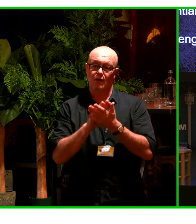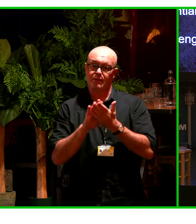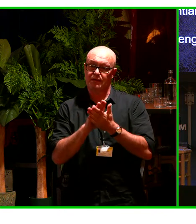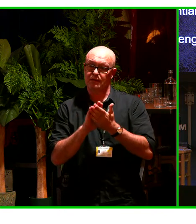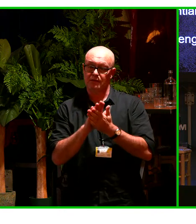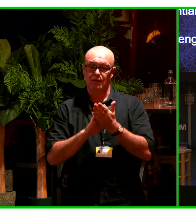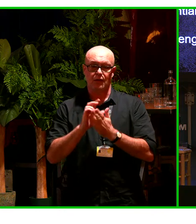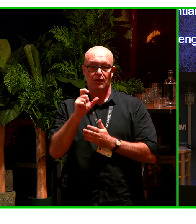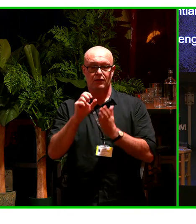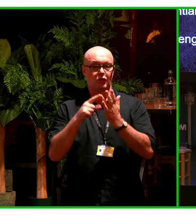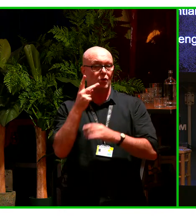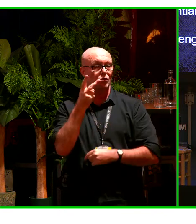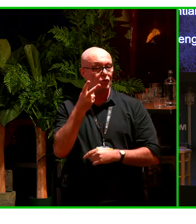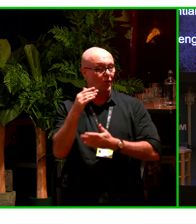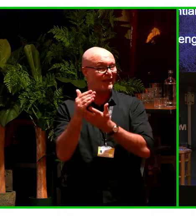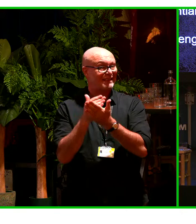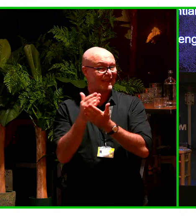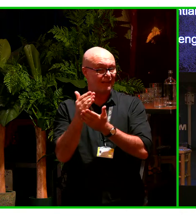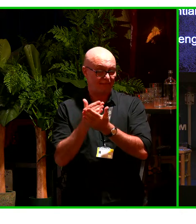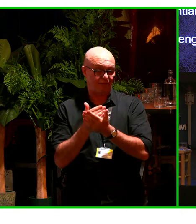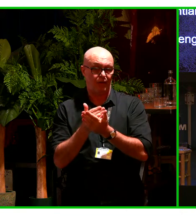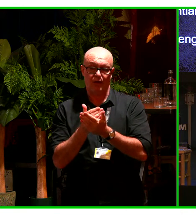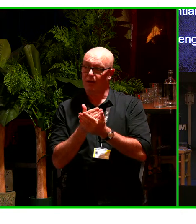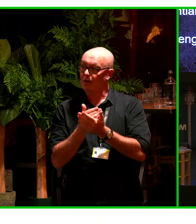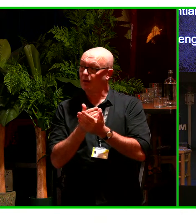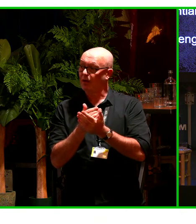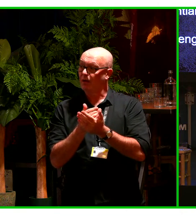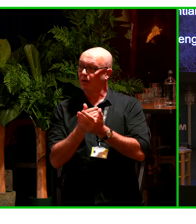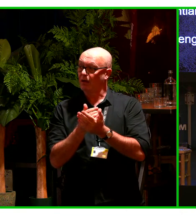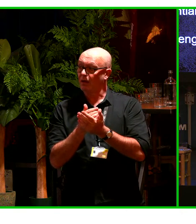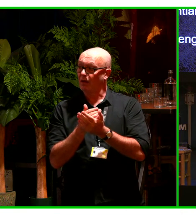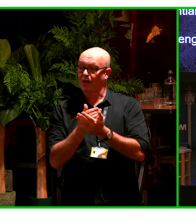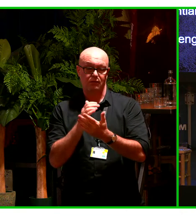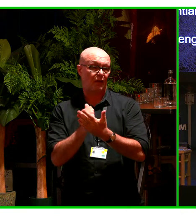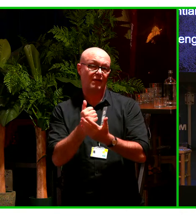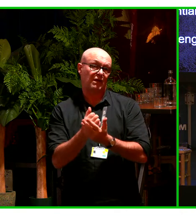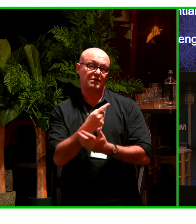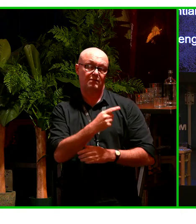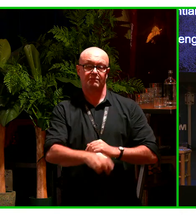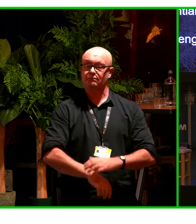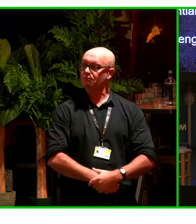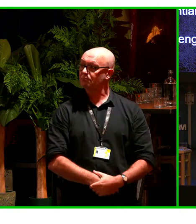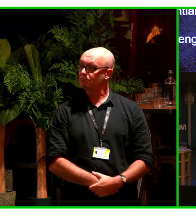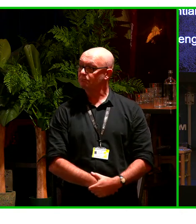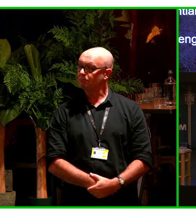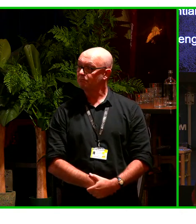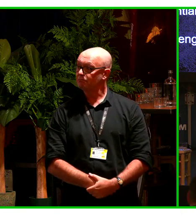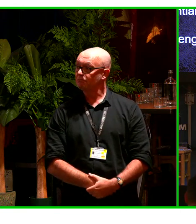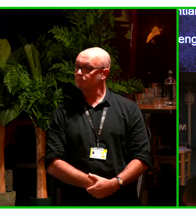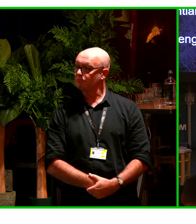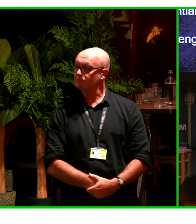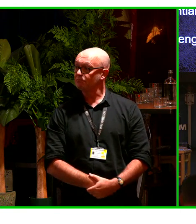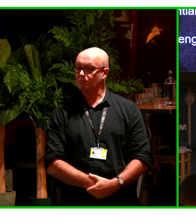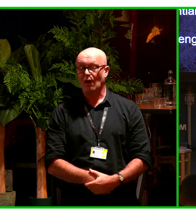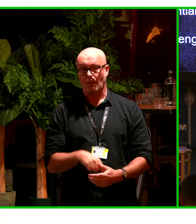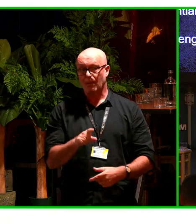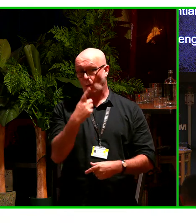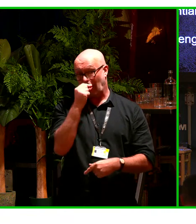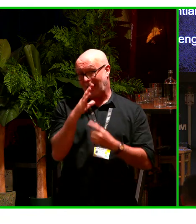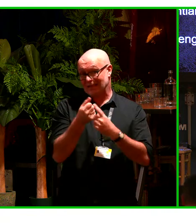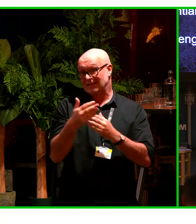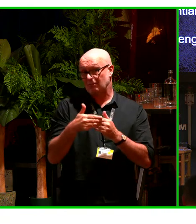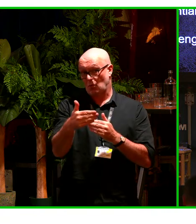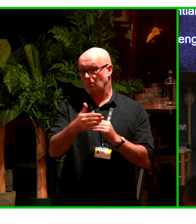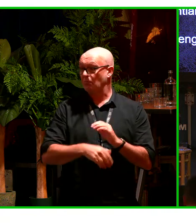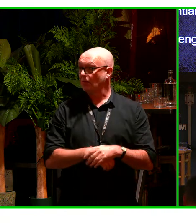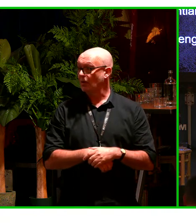a CO2 saving on that very slab alone of almost 4.5 tonnes. On other slabs we've gone much, much further.